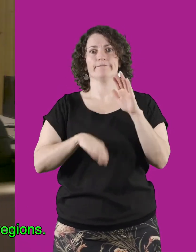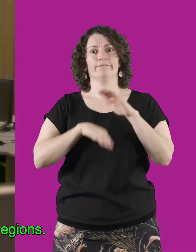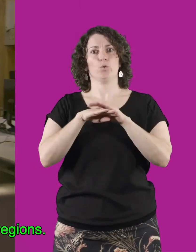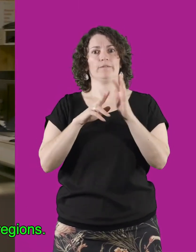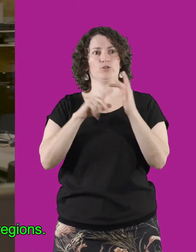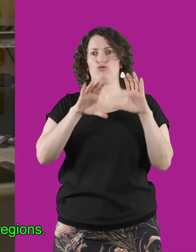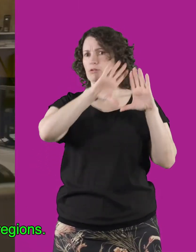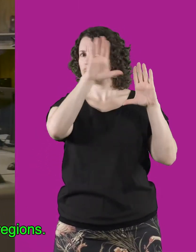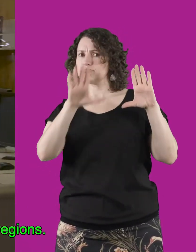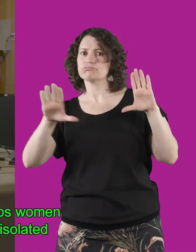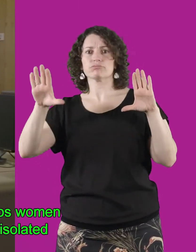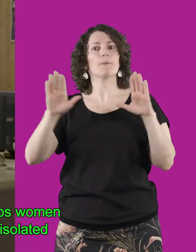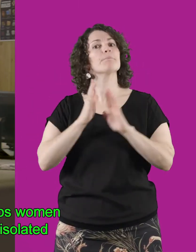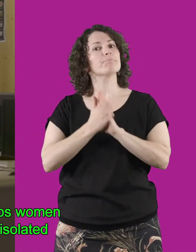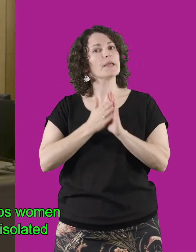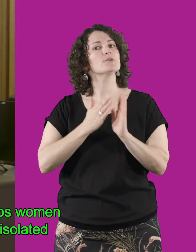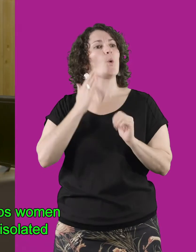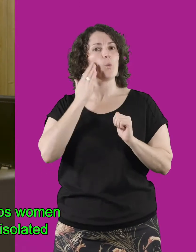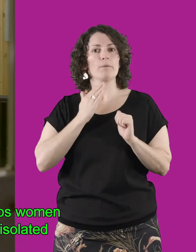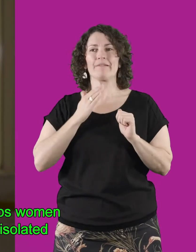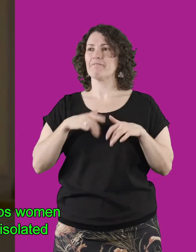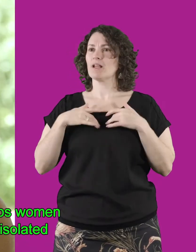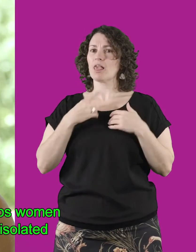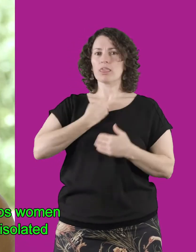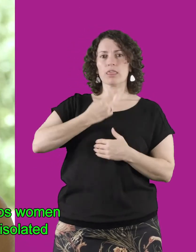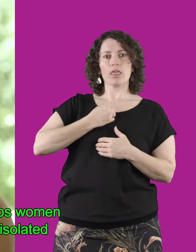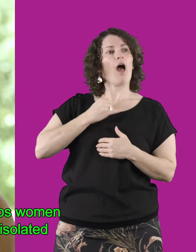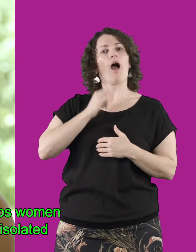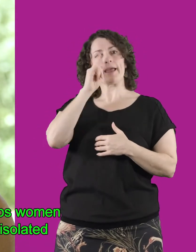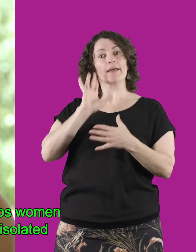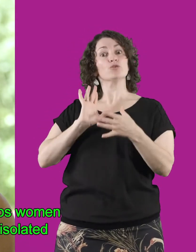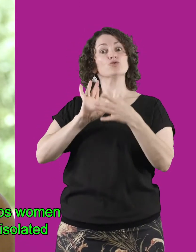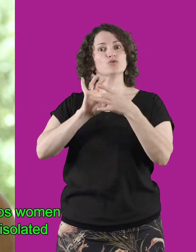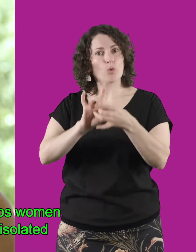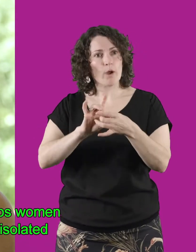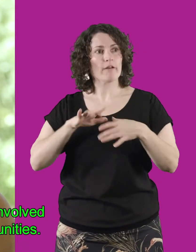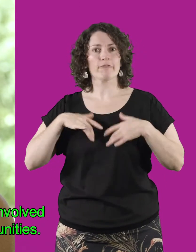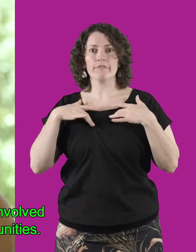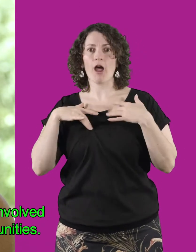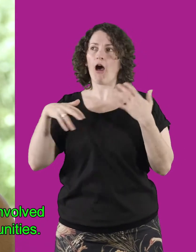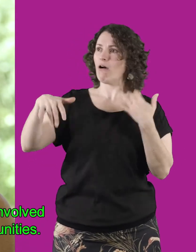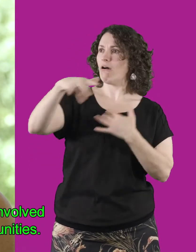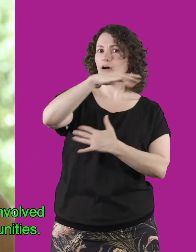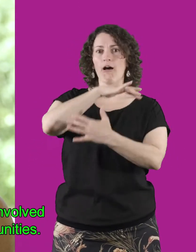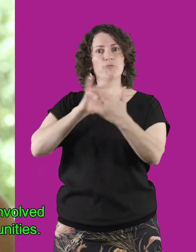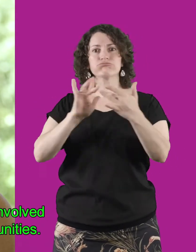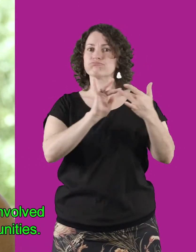all across the region. So that sort of helps women to not be socially isolated and to be